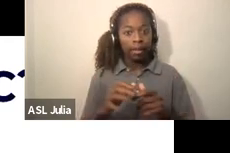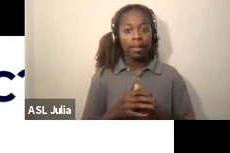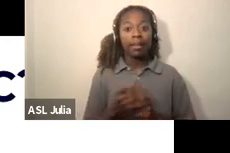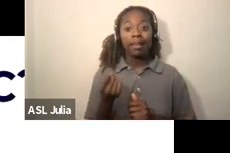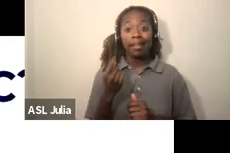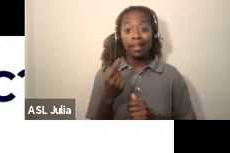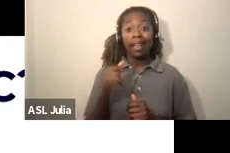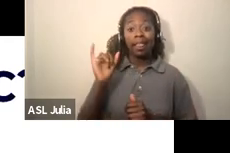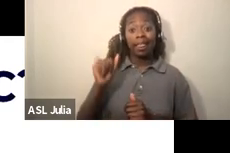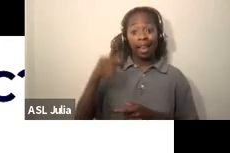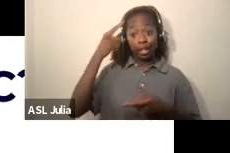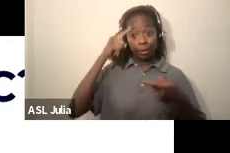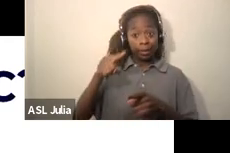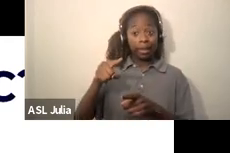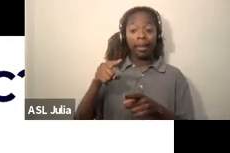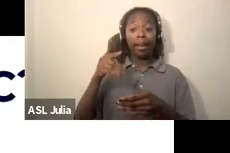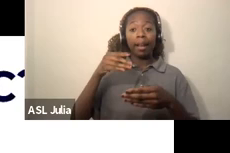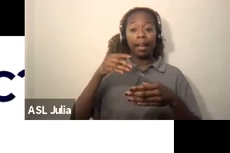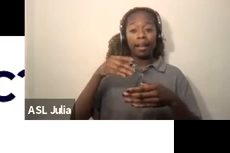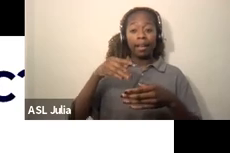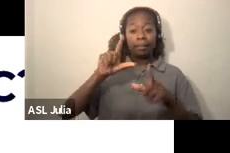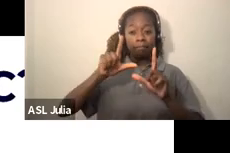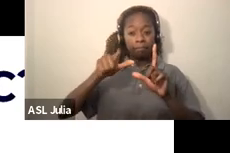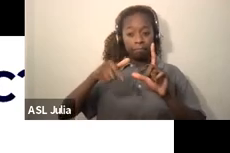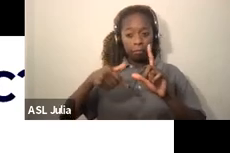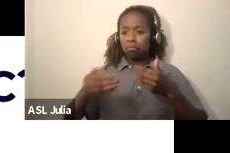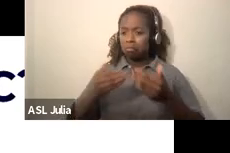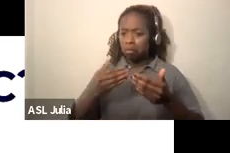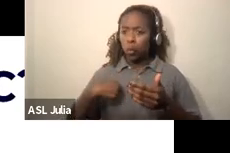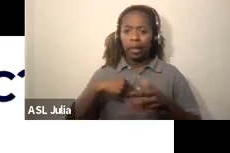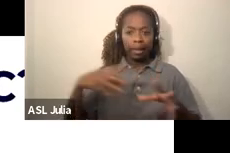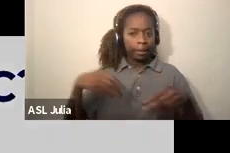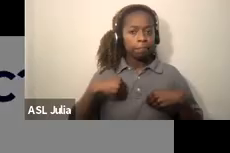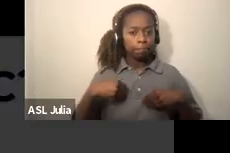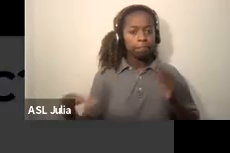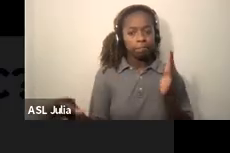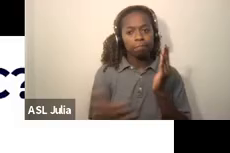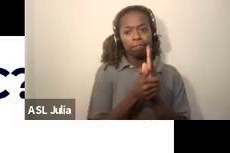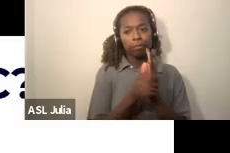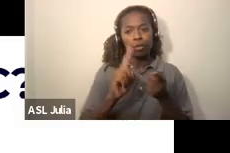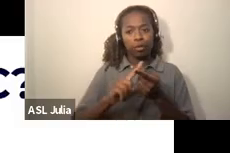ending we decided to adopt it into the code next slide